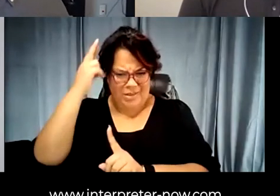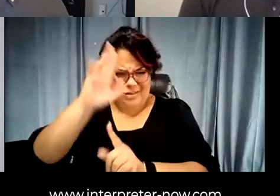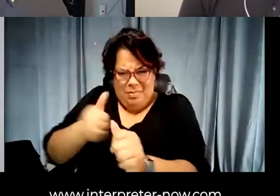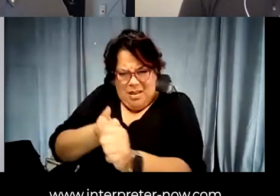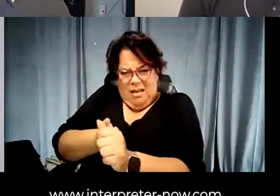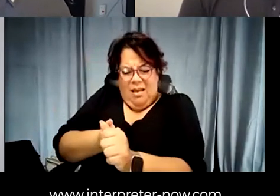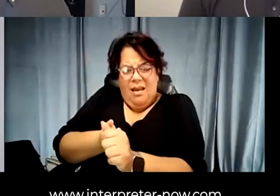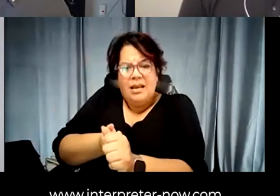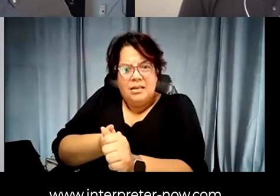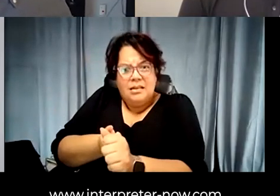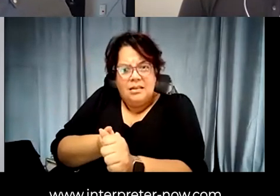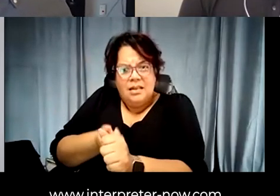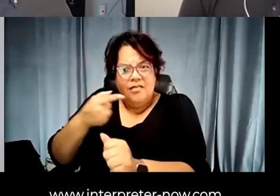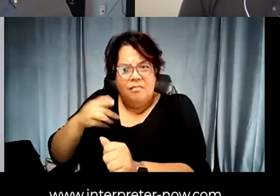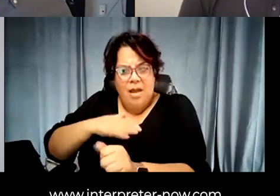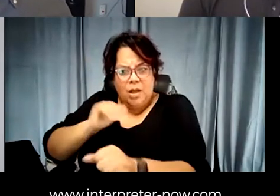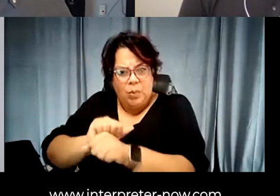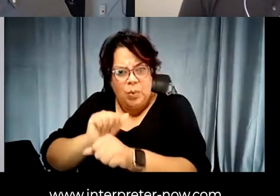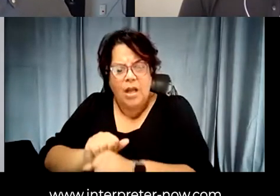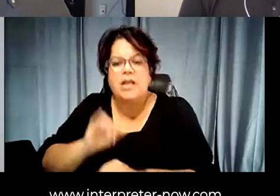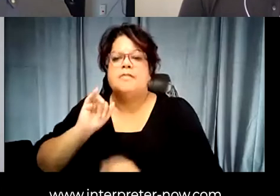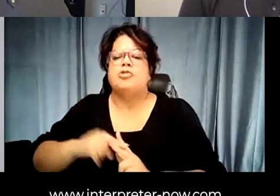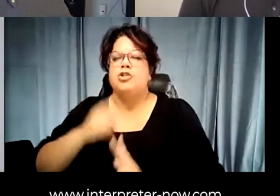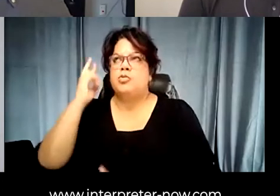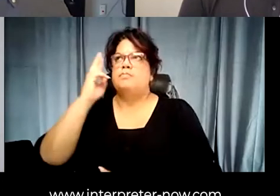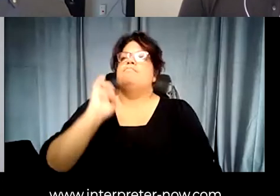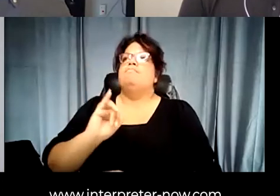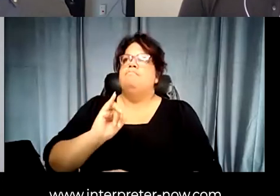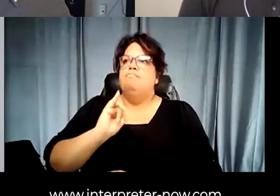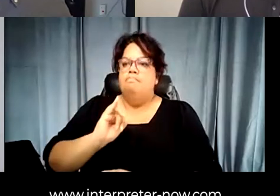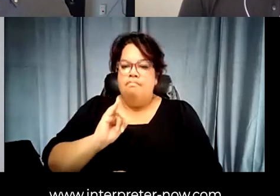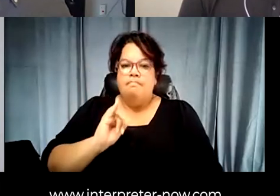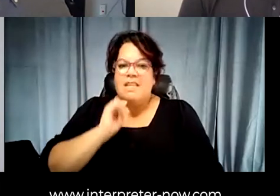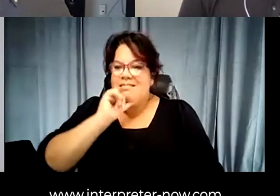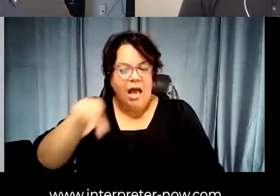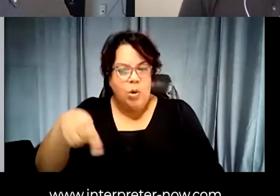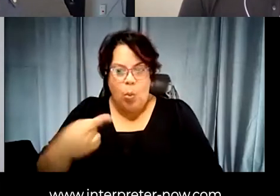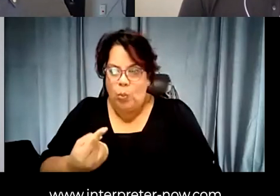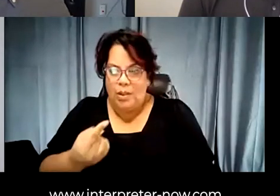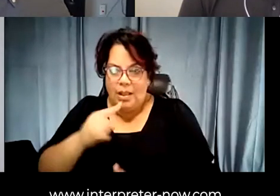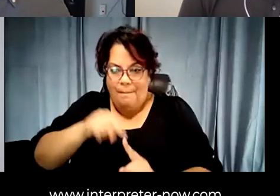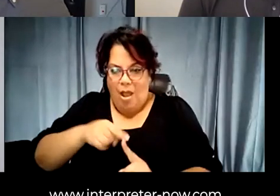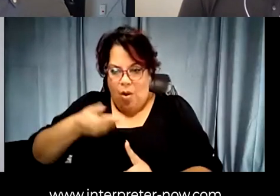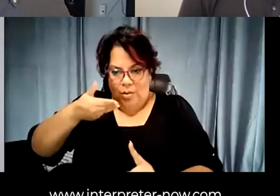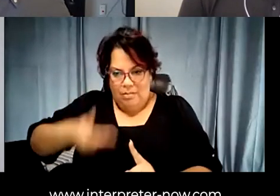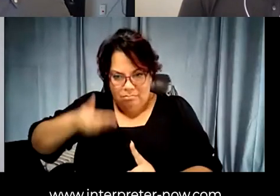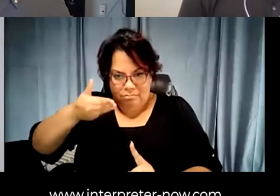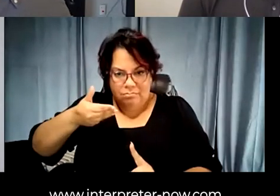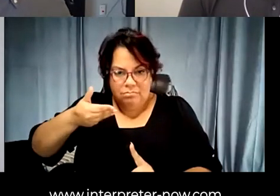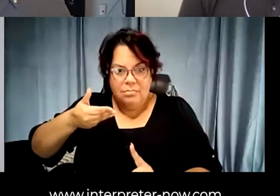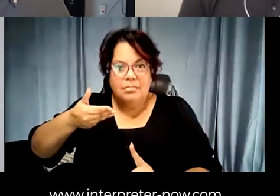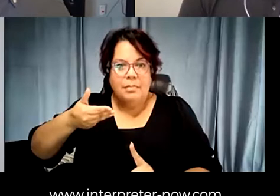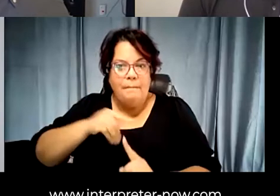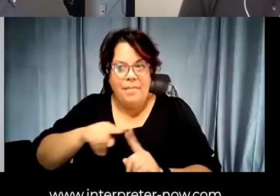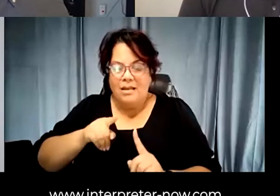space that I was in, that's when I started realizing, okay, this isn't just about me. This is something that's, you